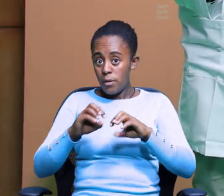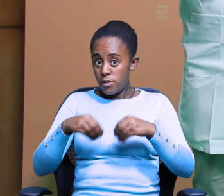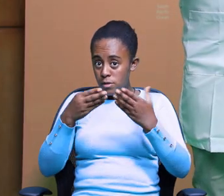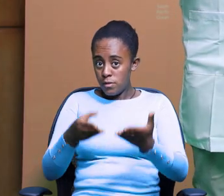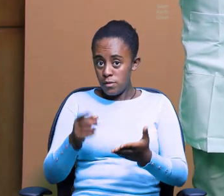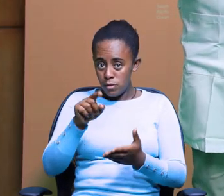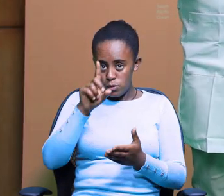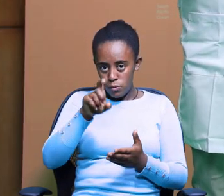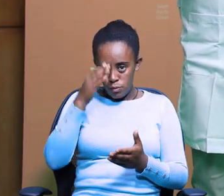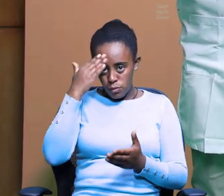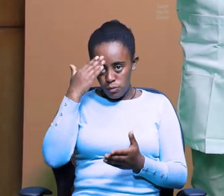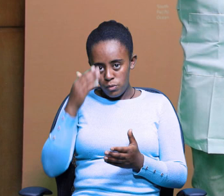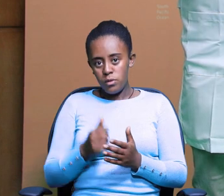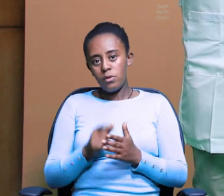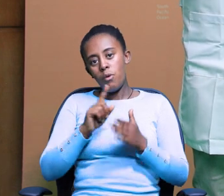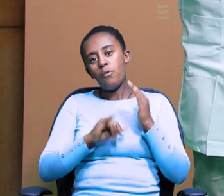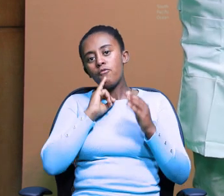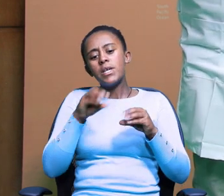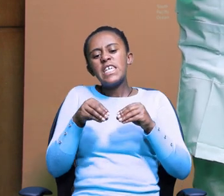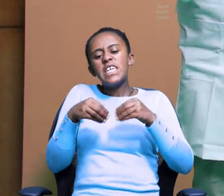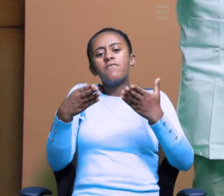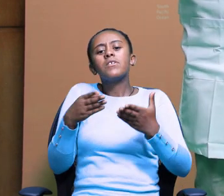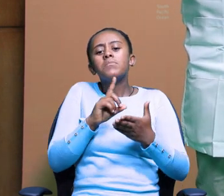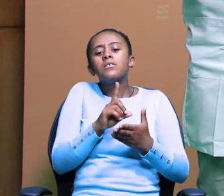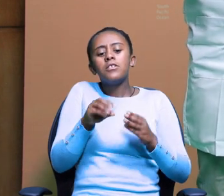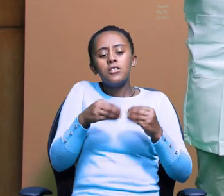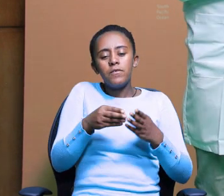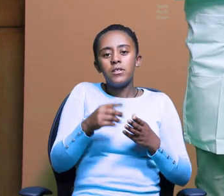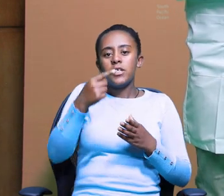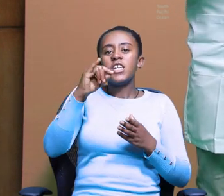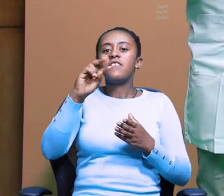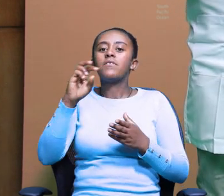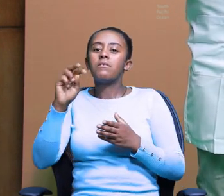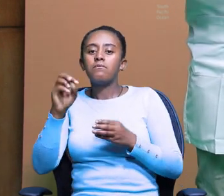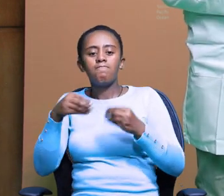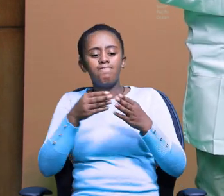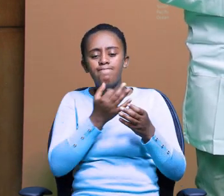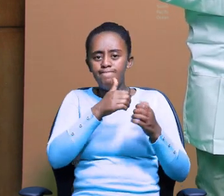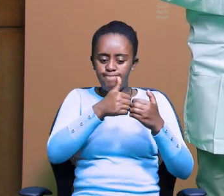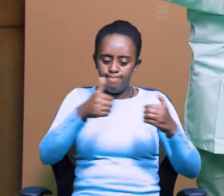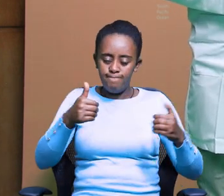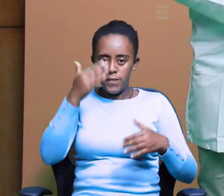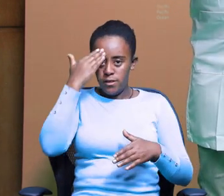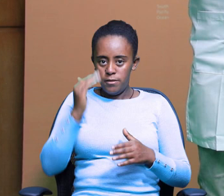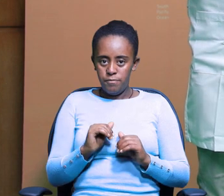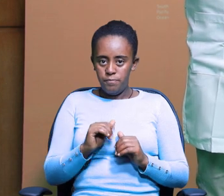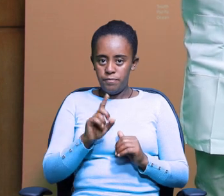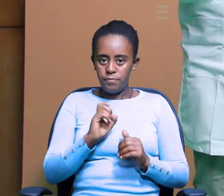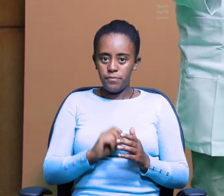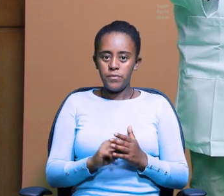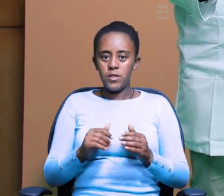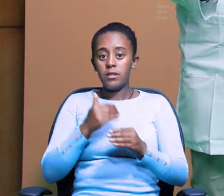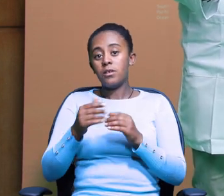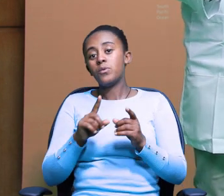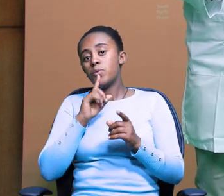you, you should have to know what is given. This is the first step to do calculation. And the